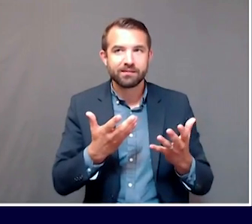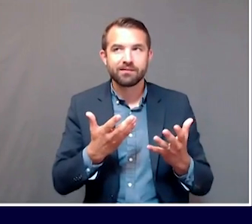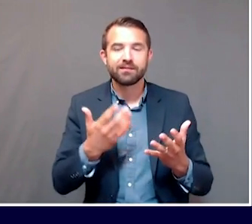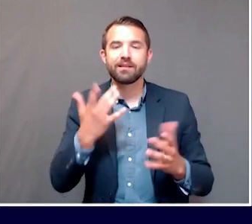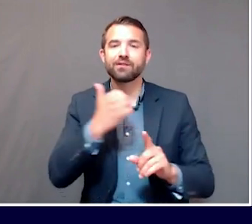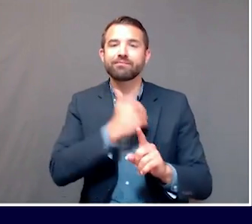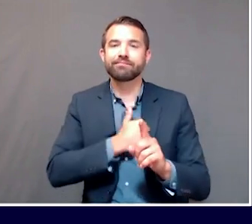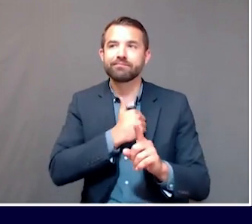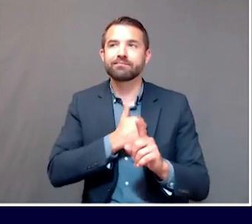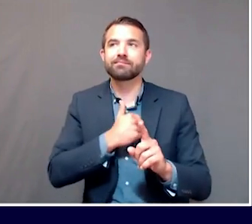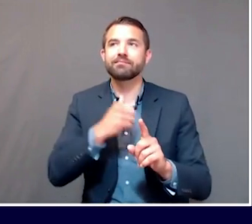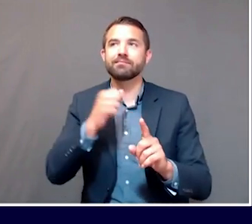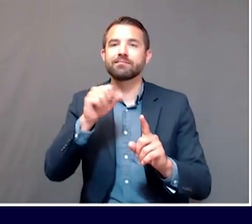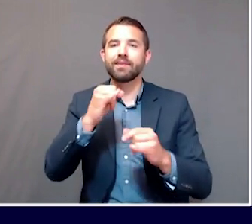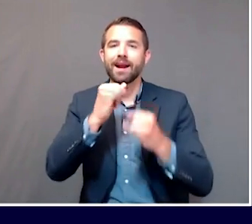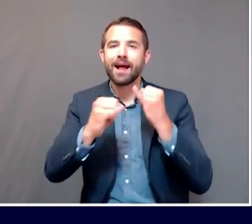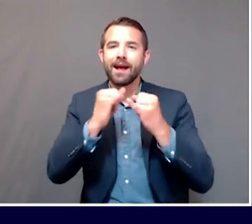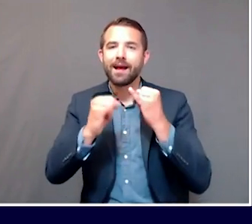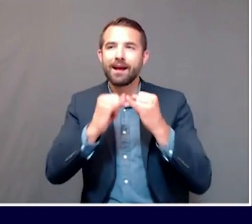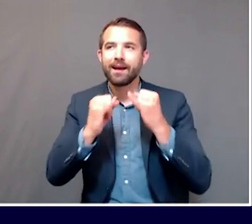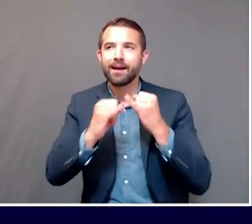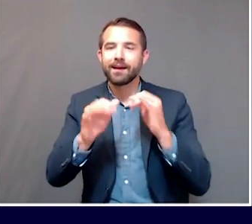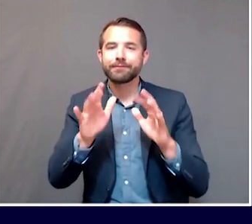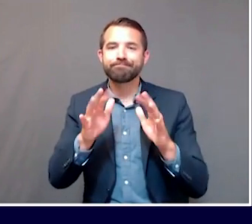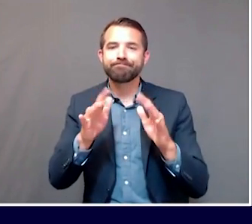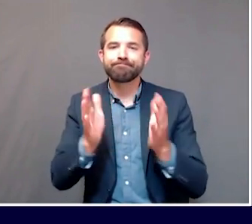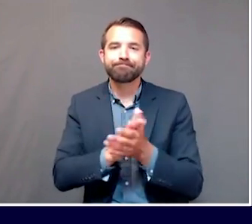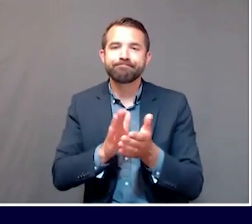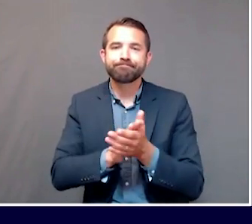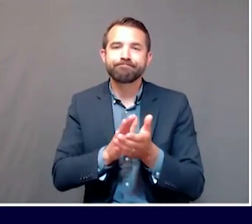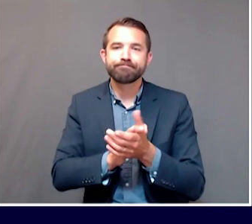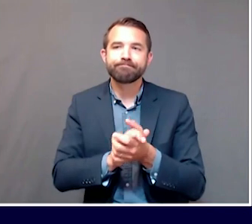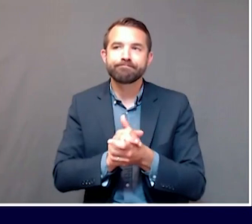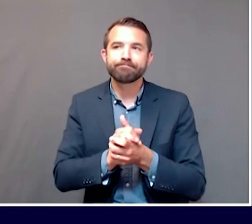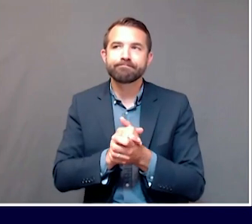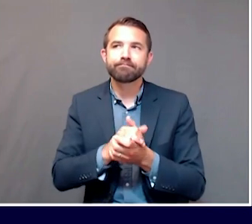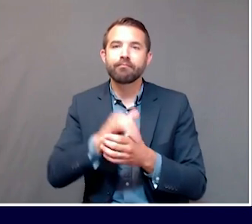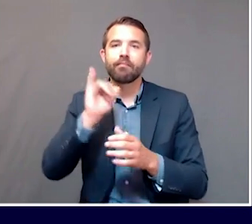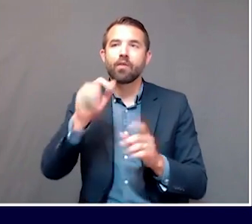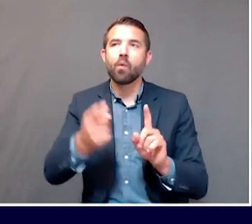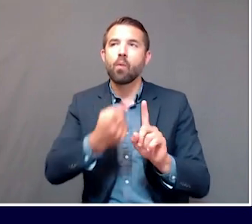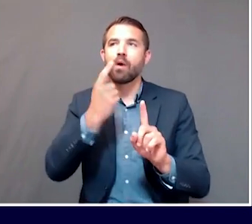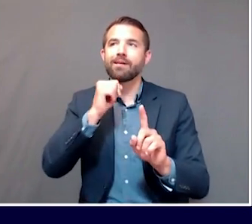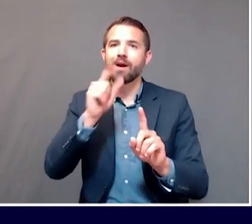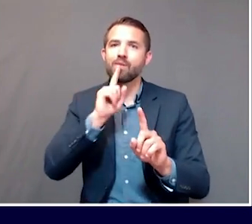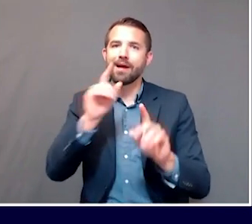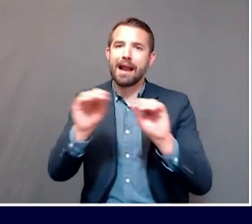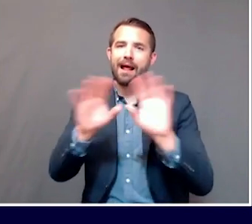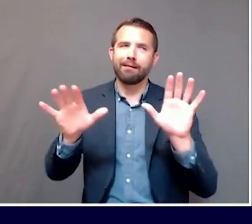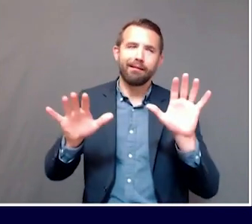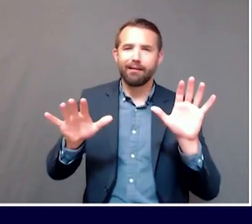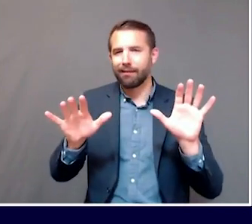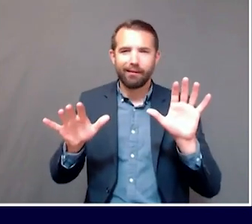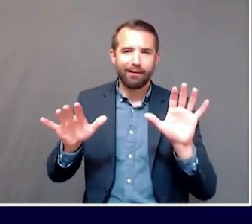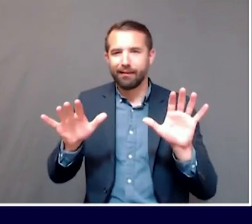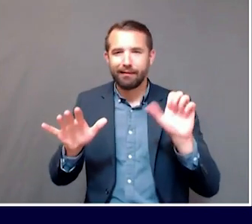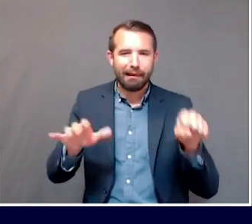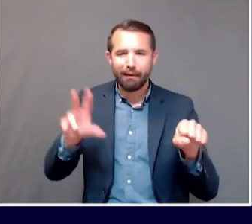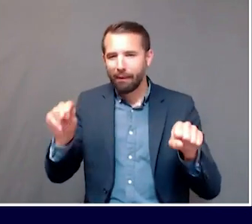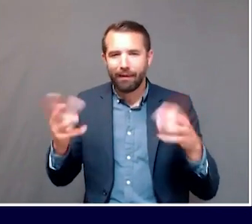the last and the last question is the one that's not yes, no. So I'll restate that.